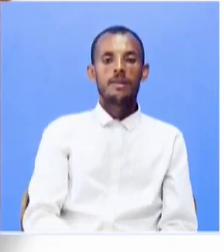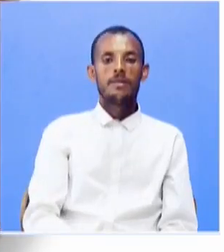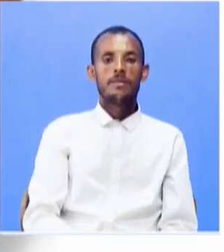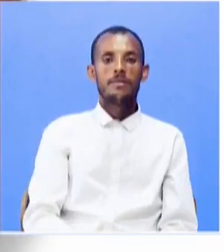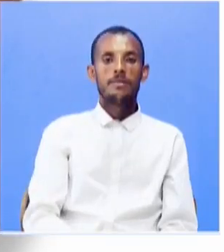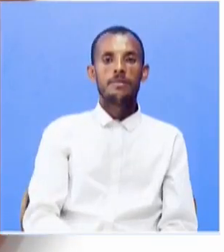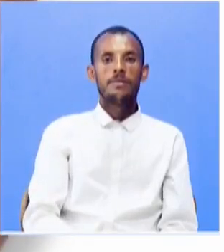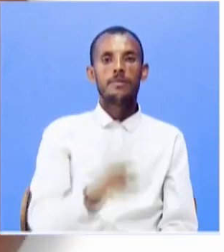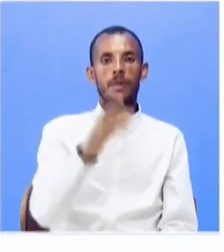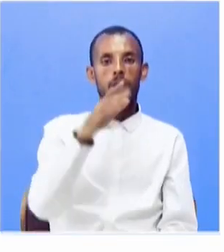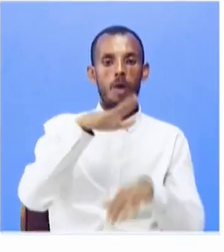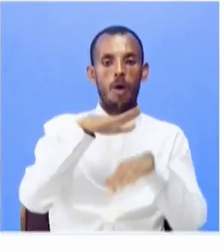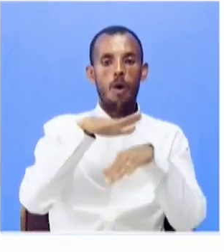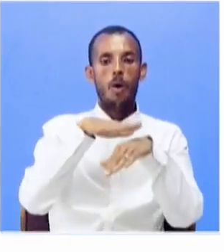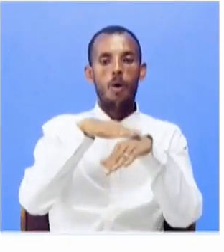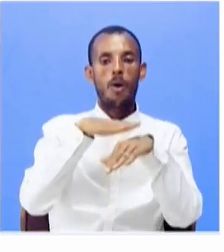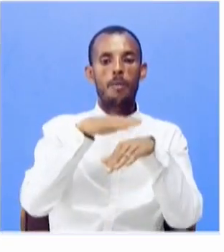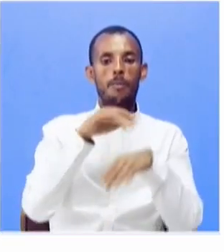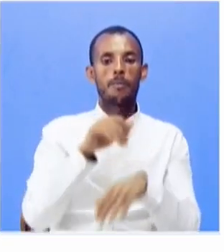on